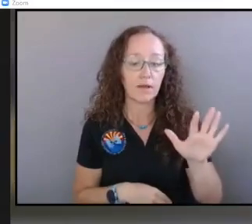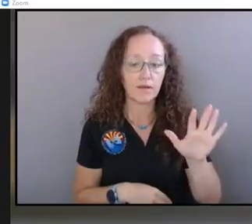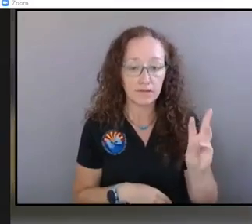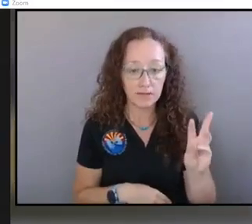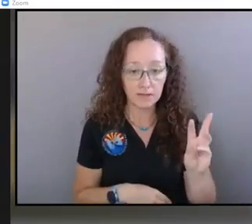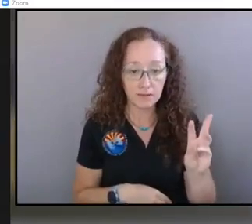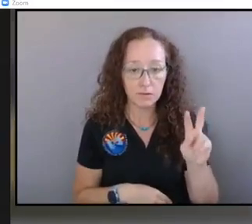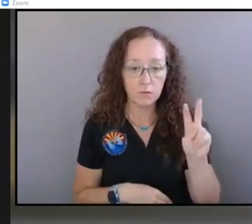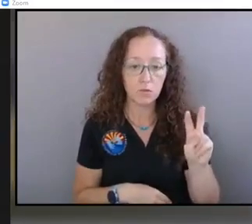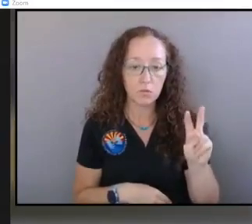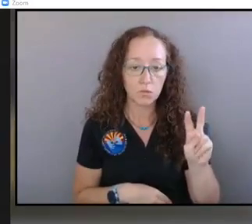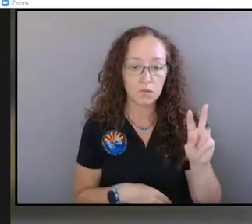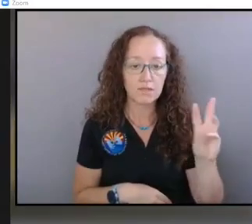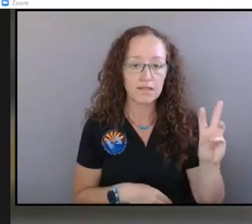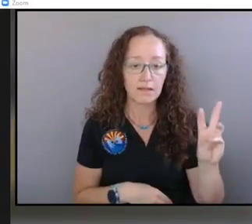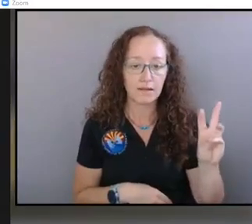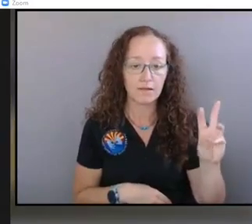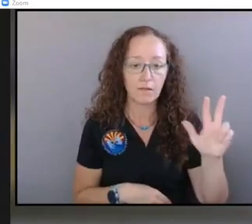505-356-2636.